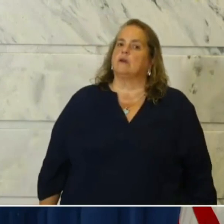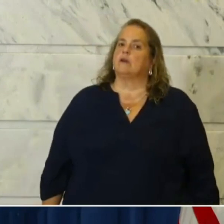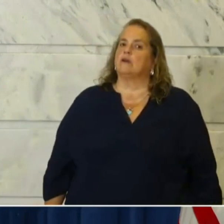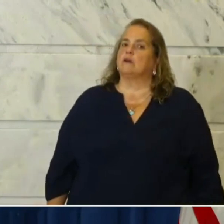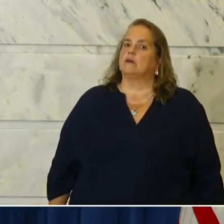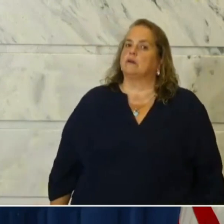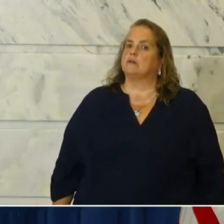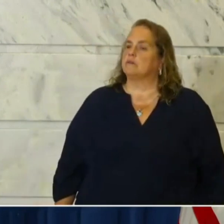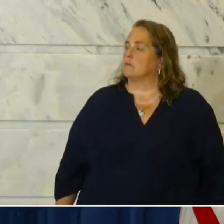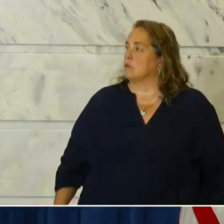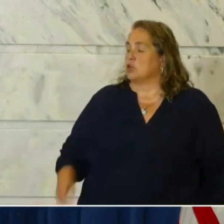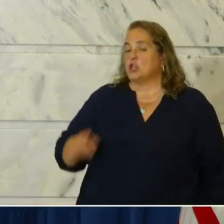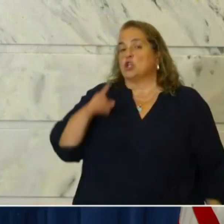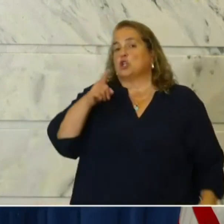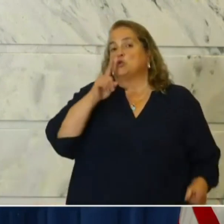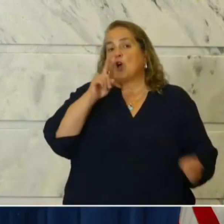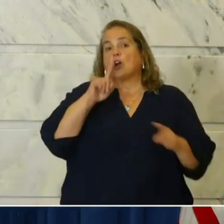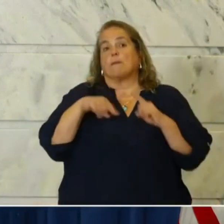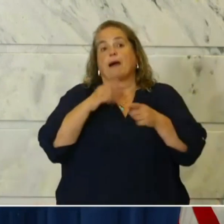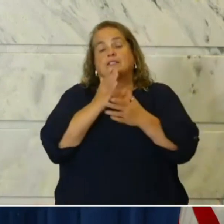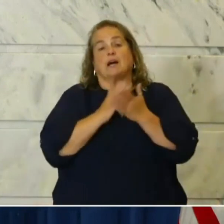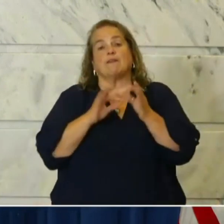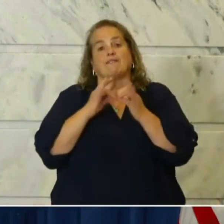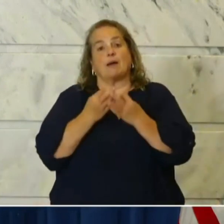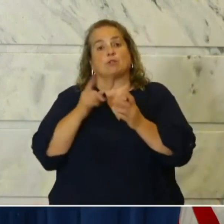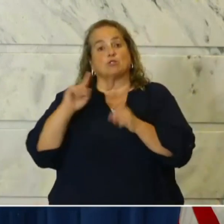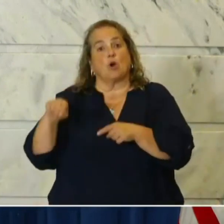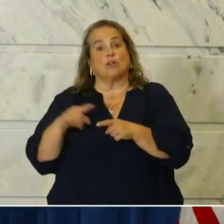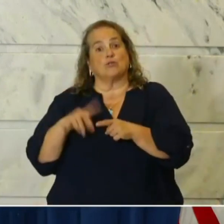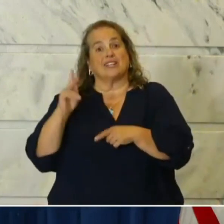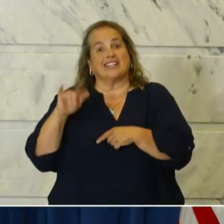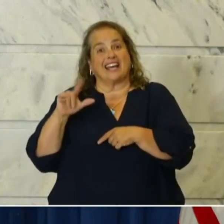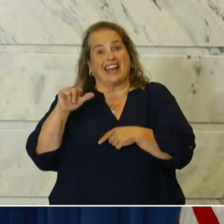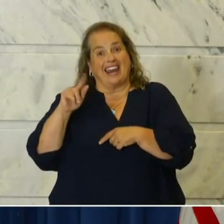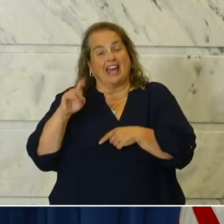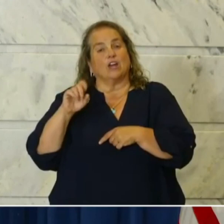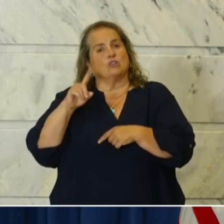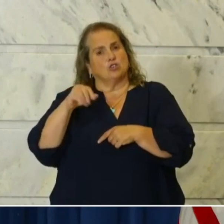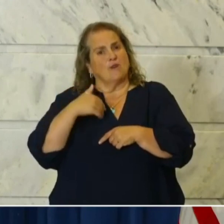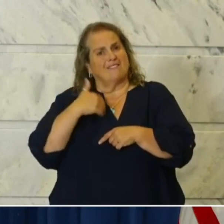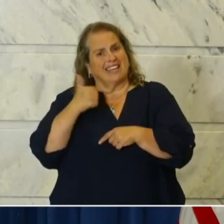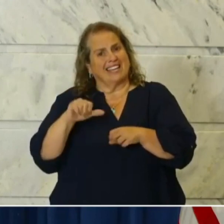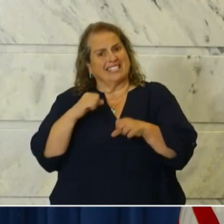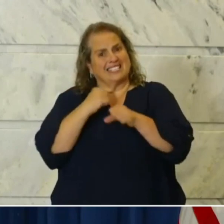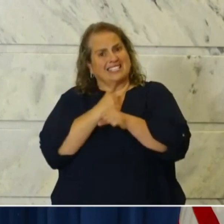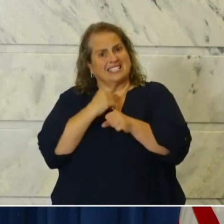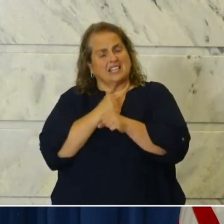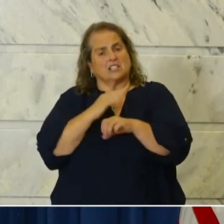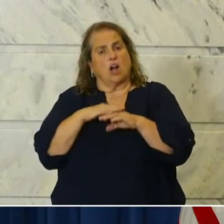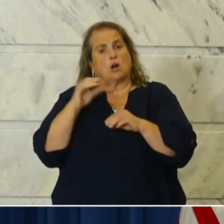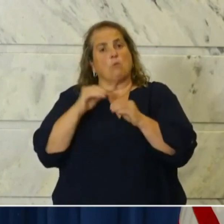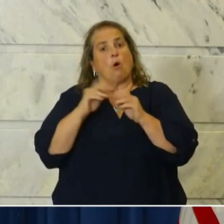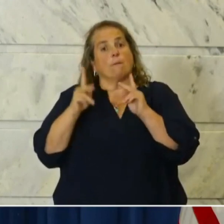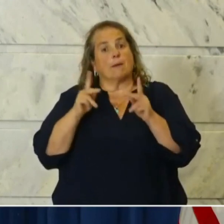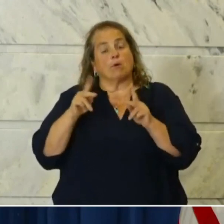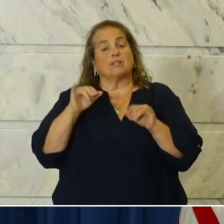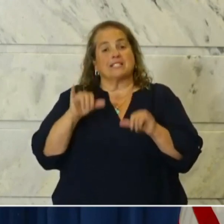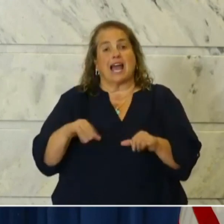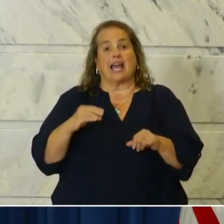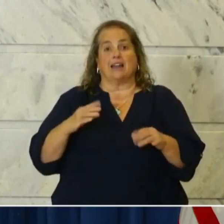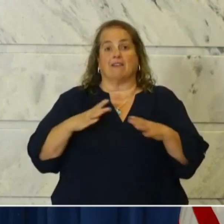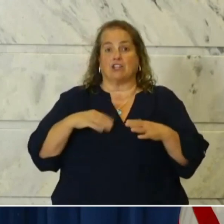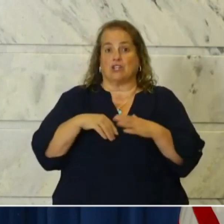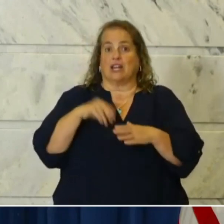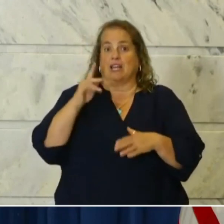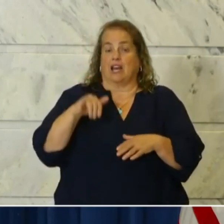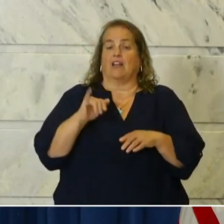in Kentucky facilities in Kentucky? The question is, do we have statistics on more people staying and vacationing in Kentucky that